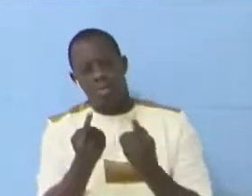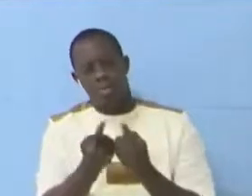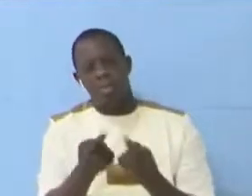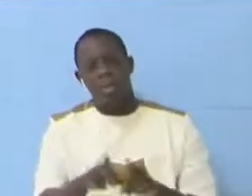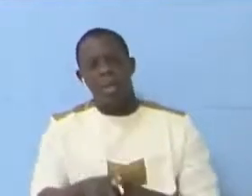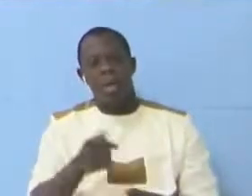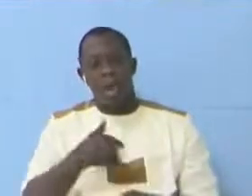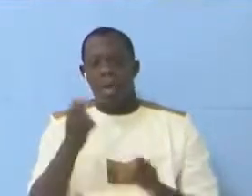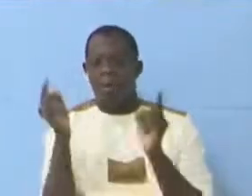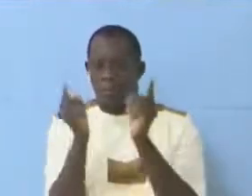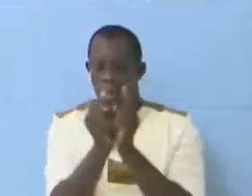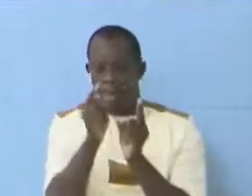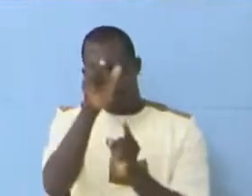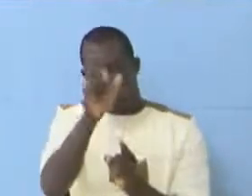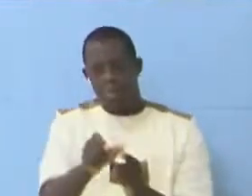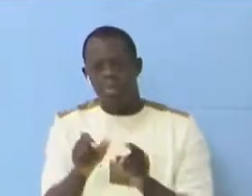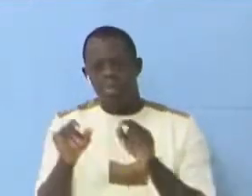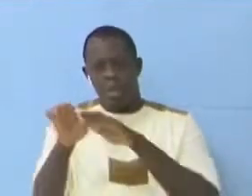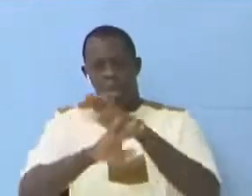So I met him down.